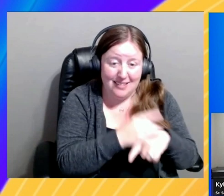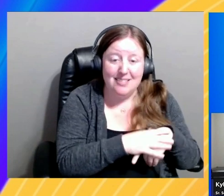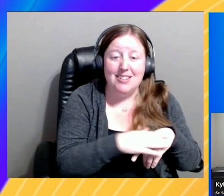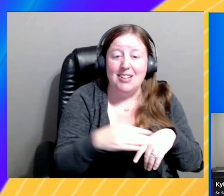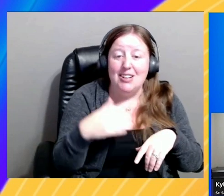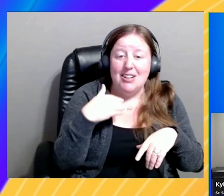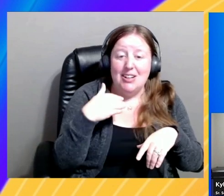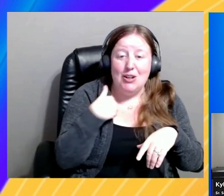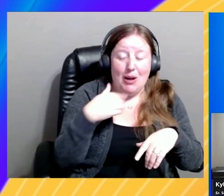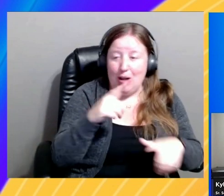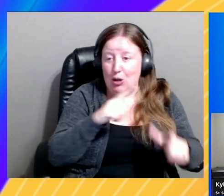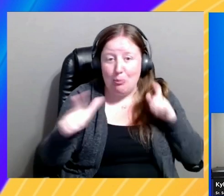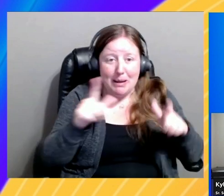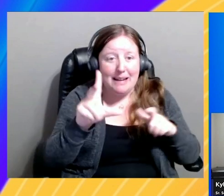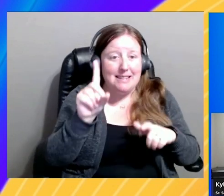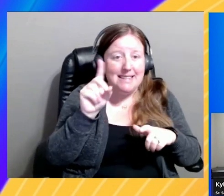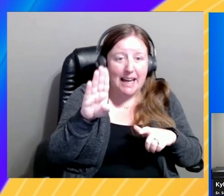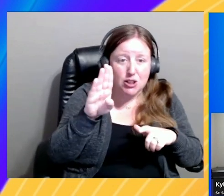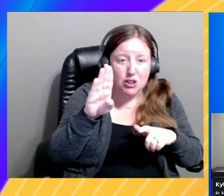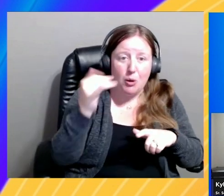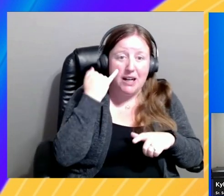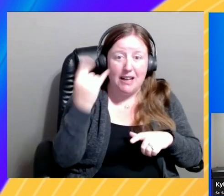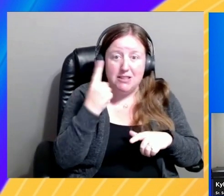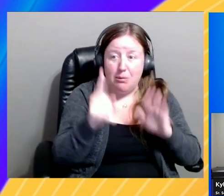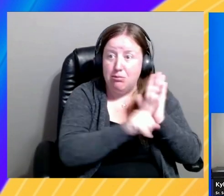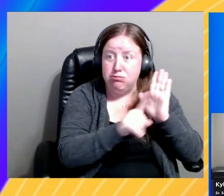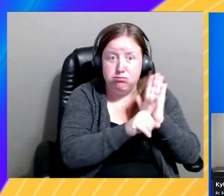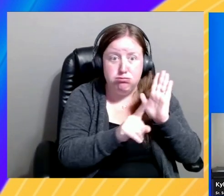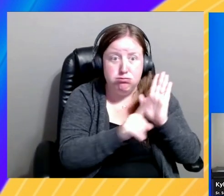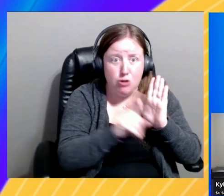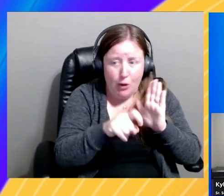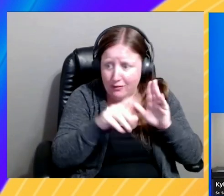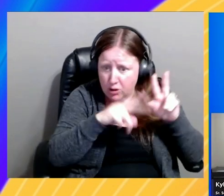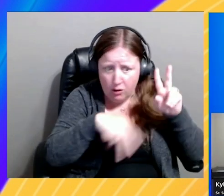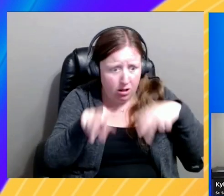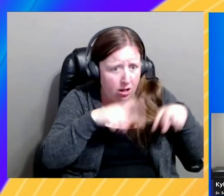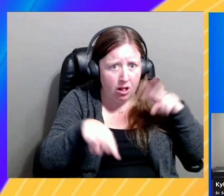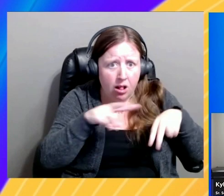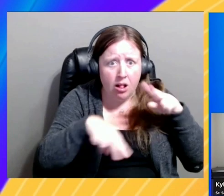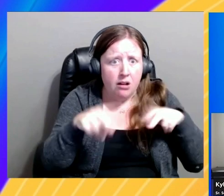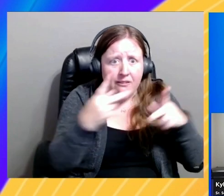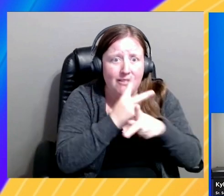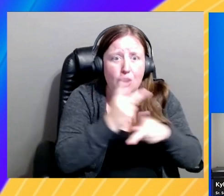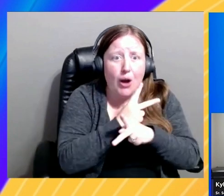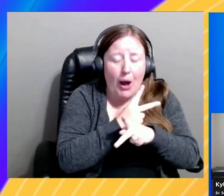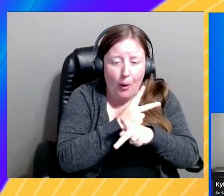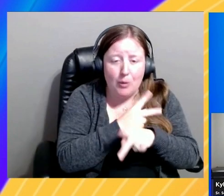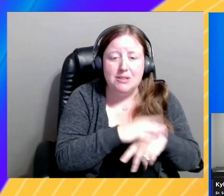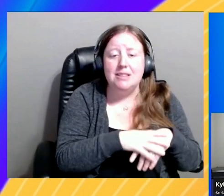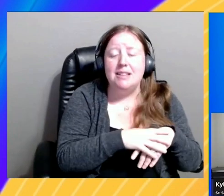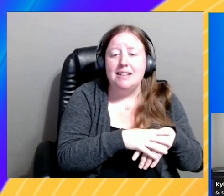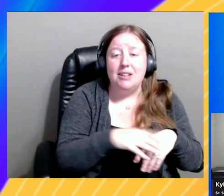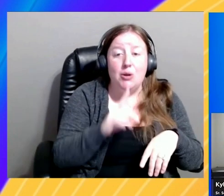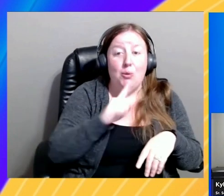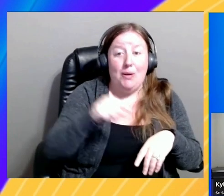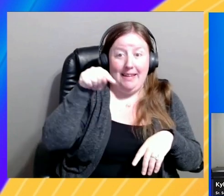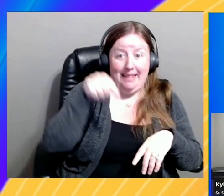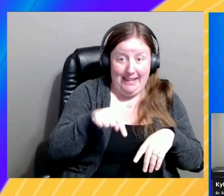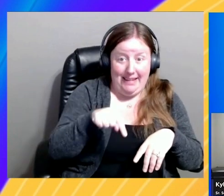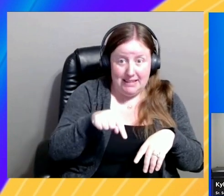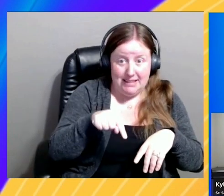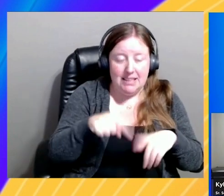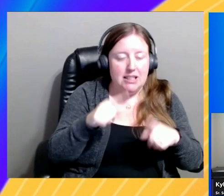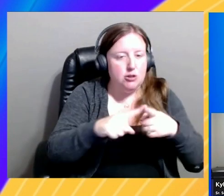and if something is red or beeping, you got to just go figure it out. And the aim of this is to improve